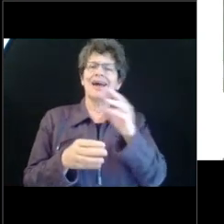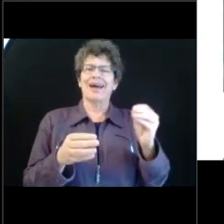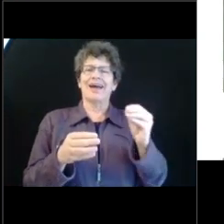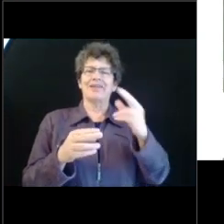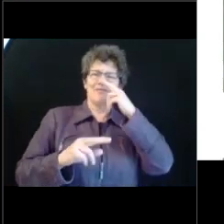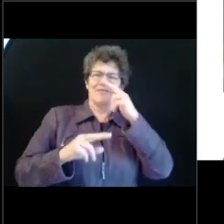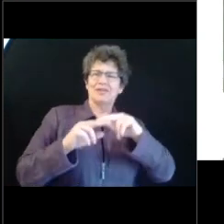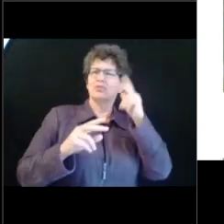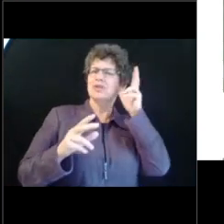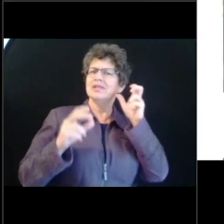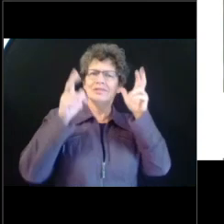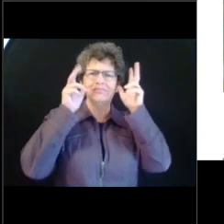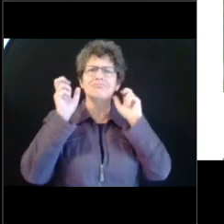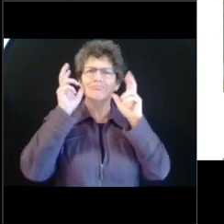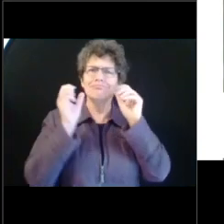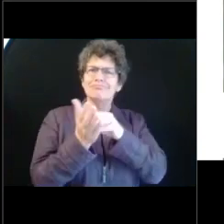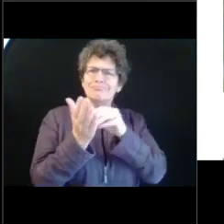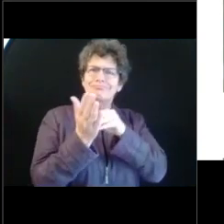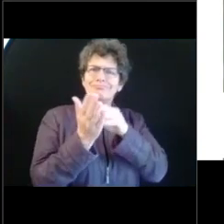to hearing them myself.